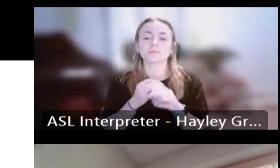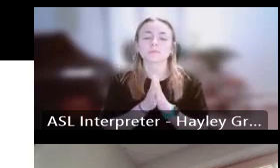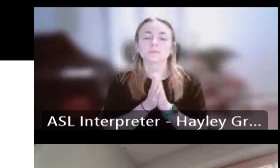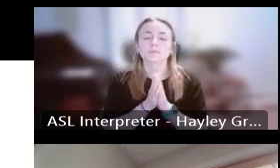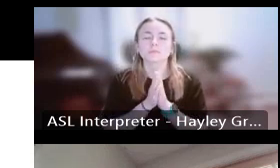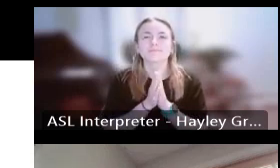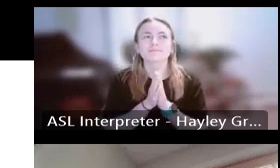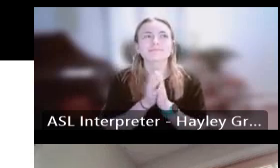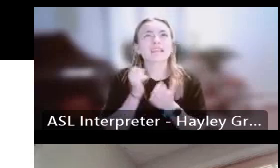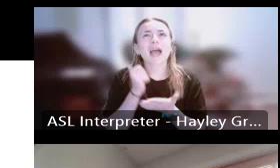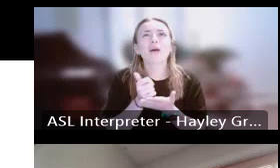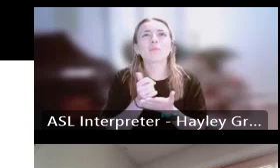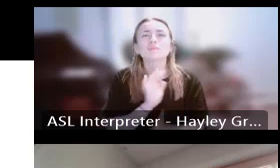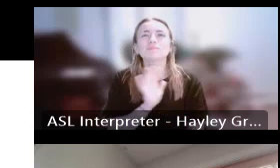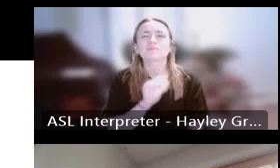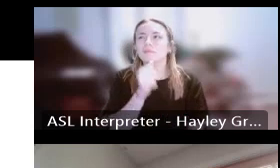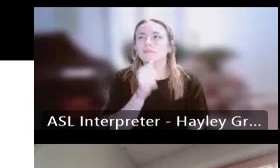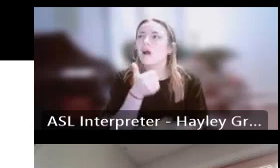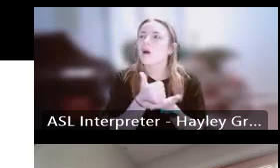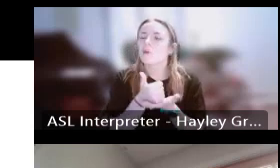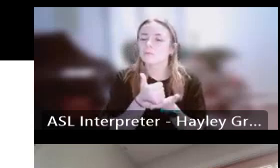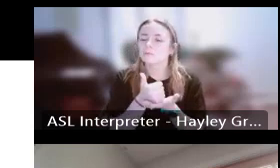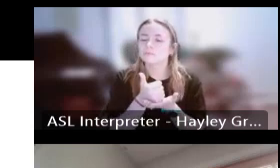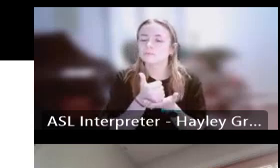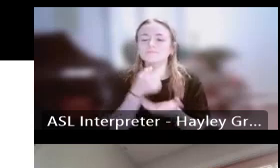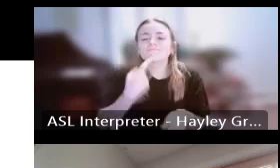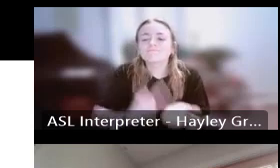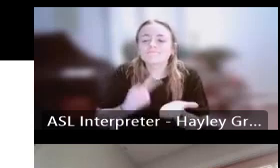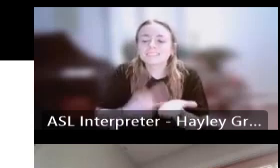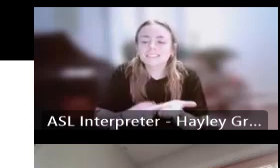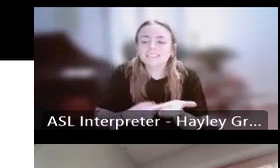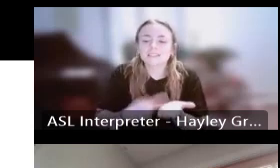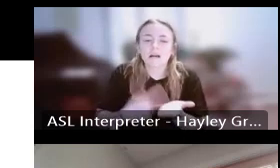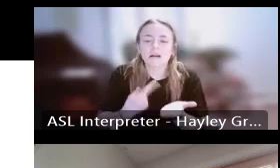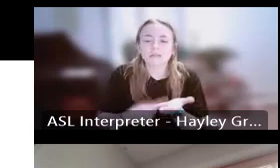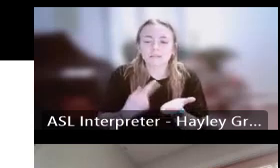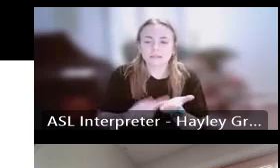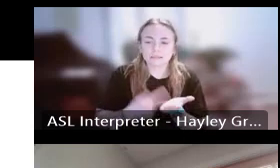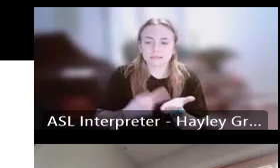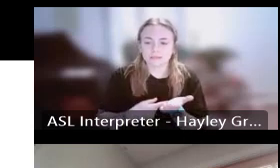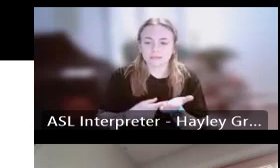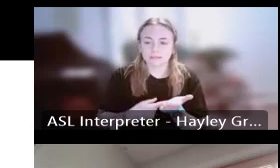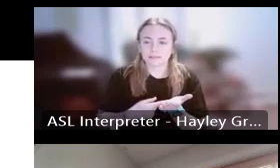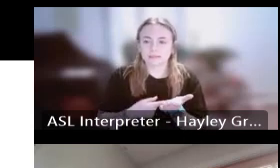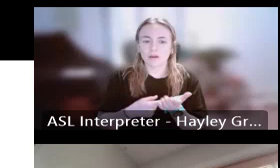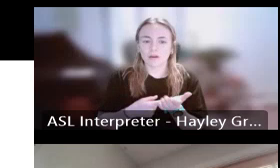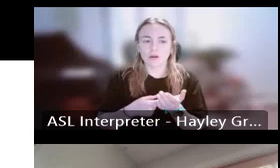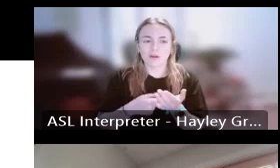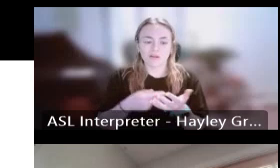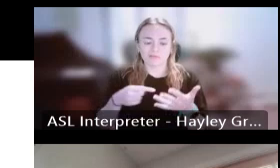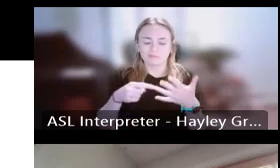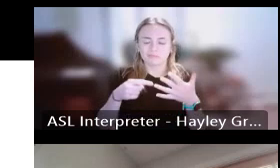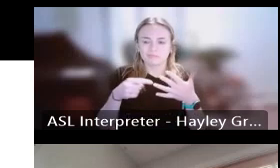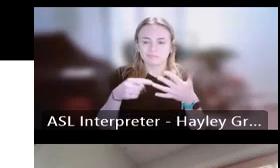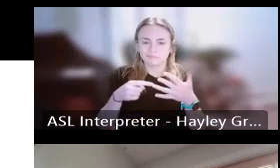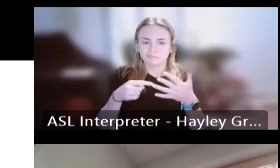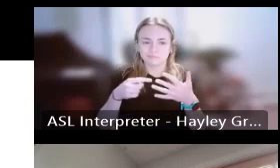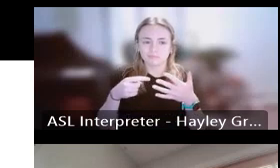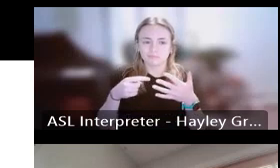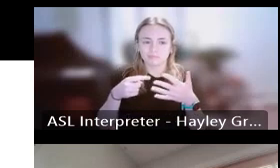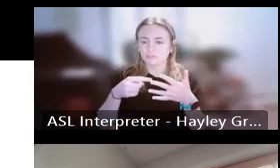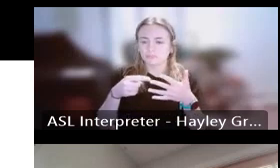maybe not help, right word, discuss kind of where your argument piece should be going. Your